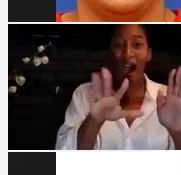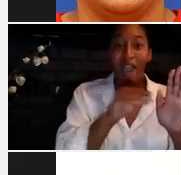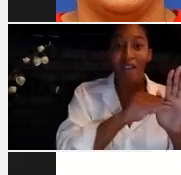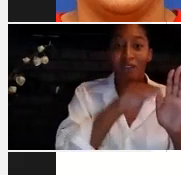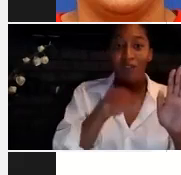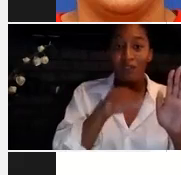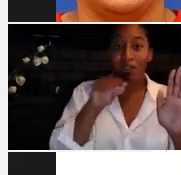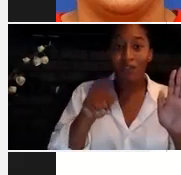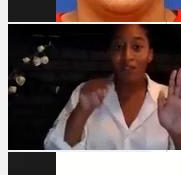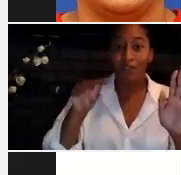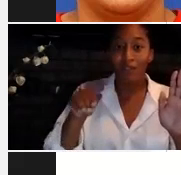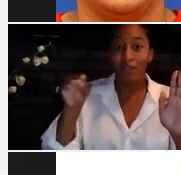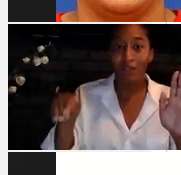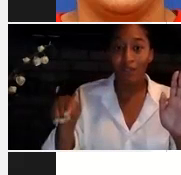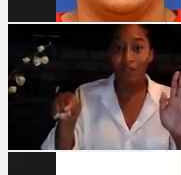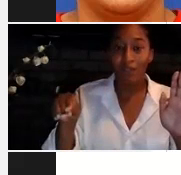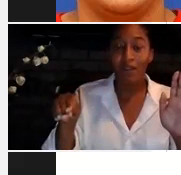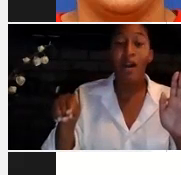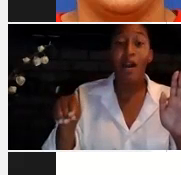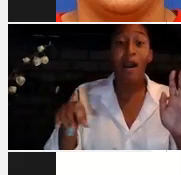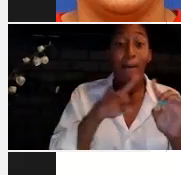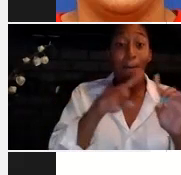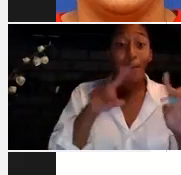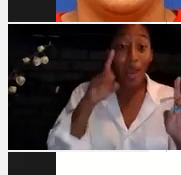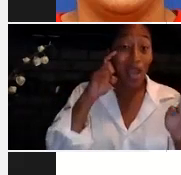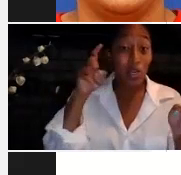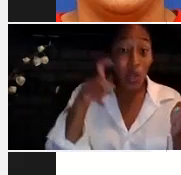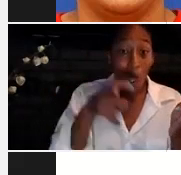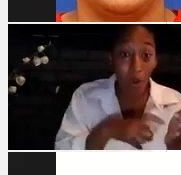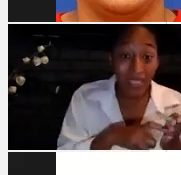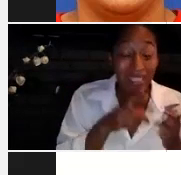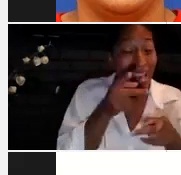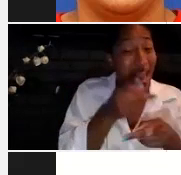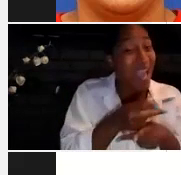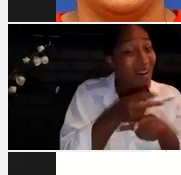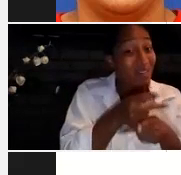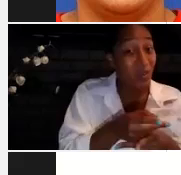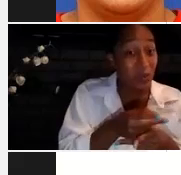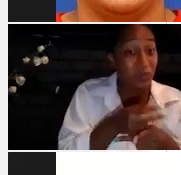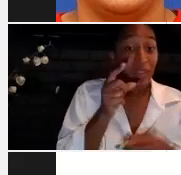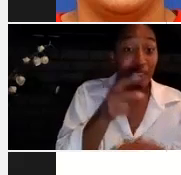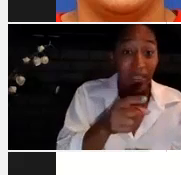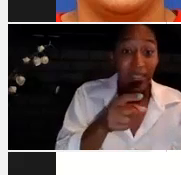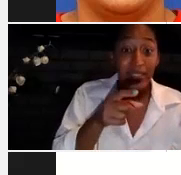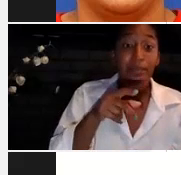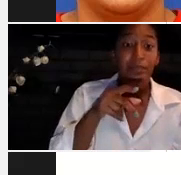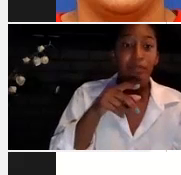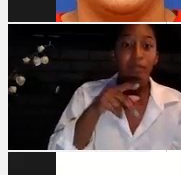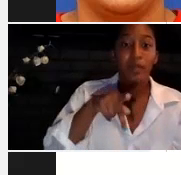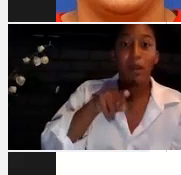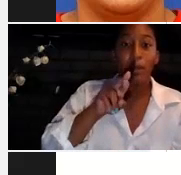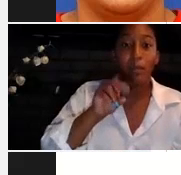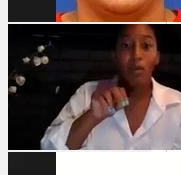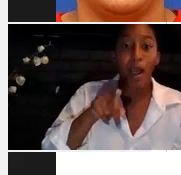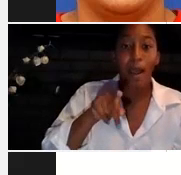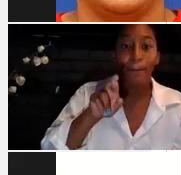carefully that the property distance, which simply tells us how far the object moved,